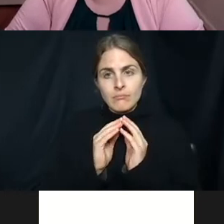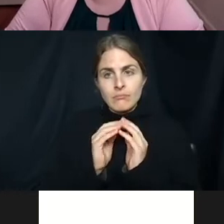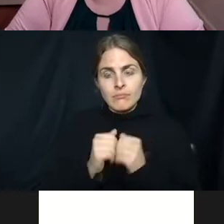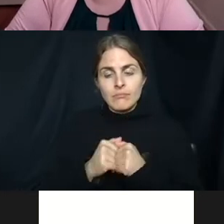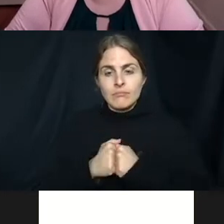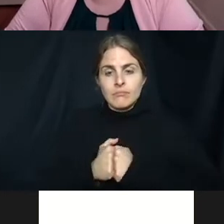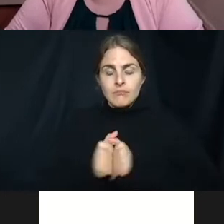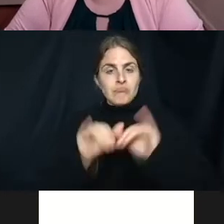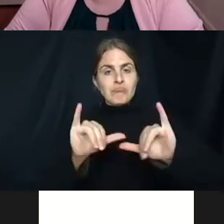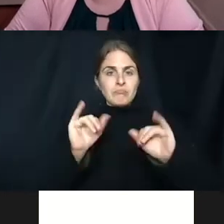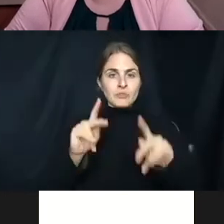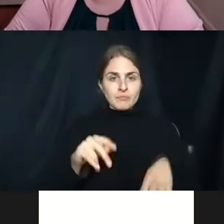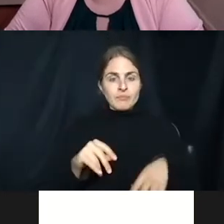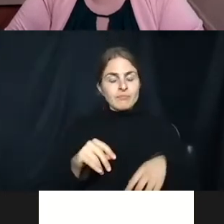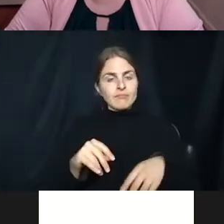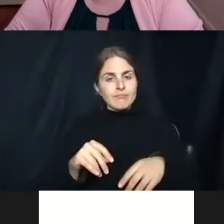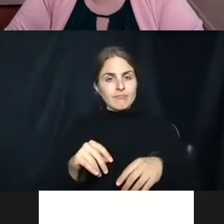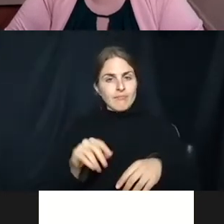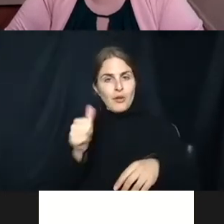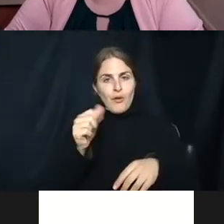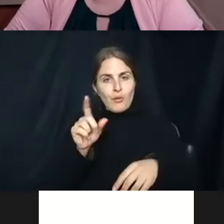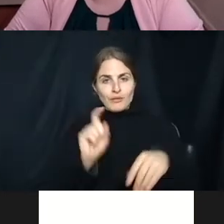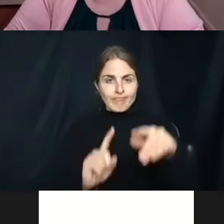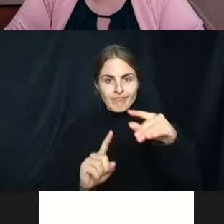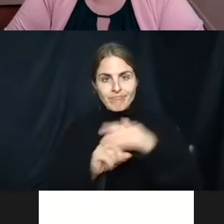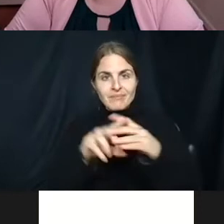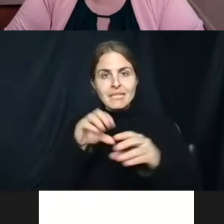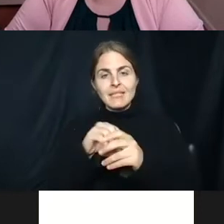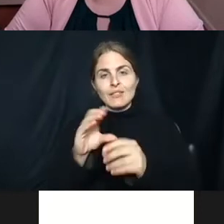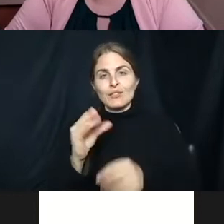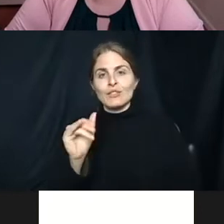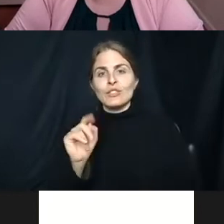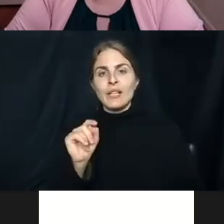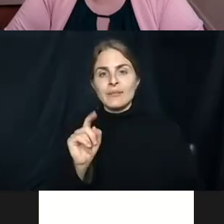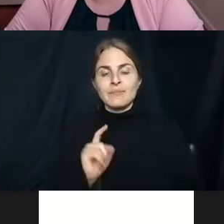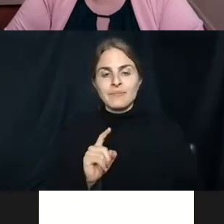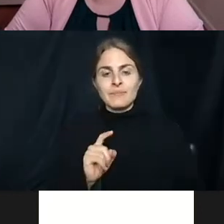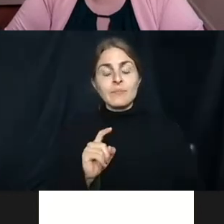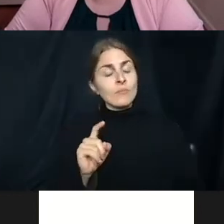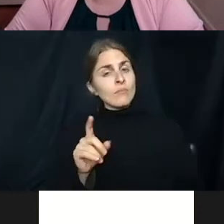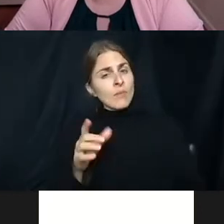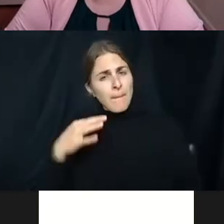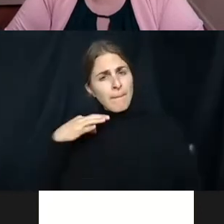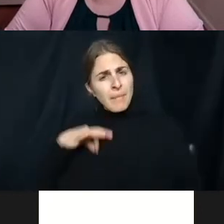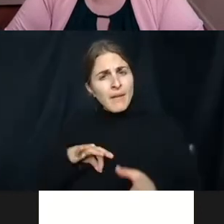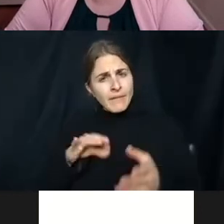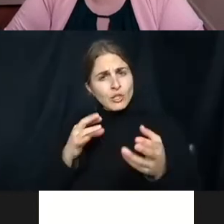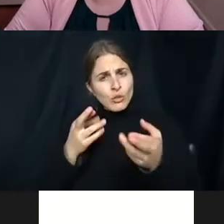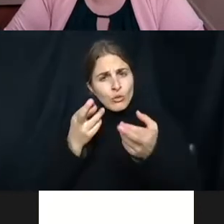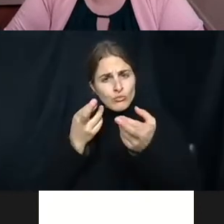Okay. So I do have a question in the chat. Are there beneficial